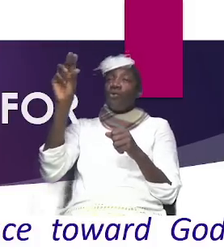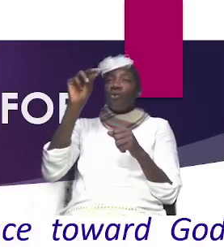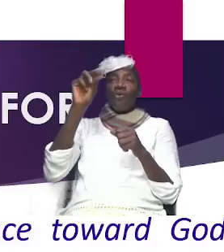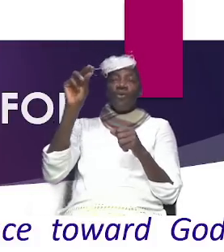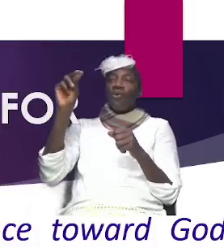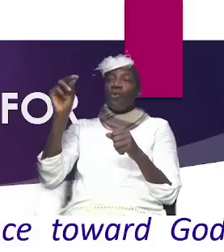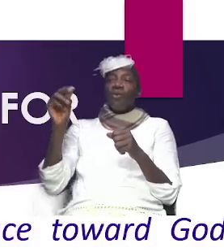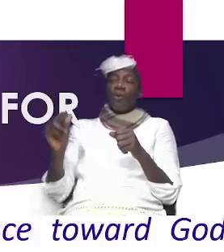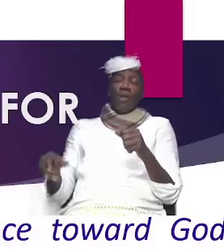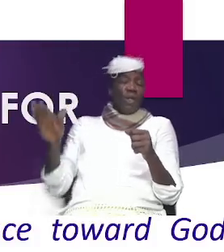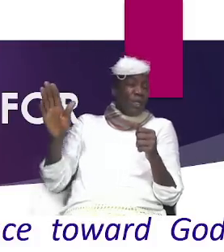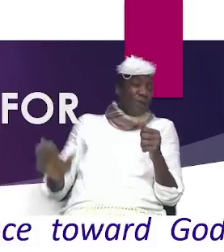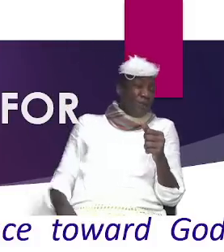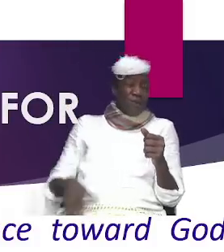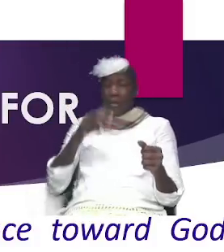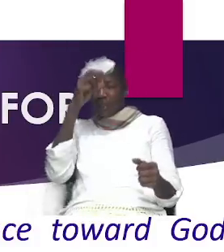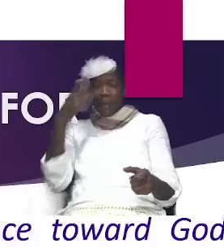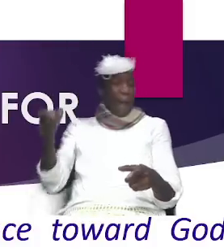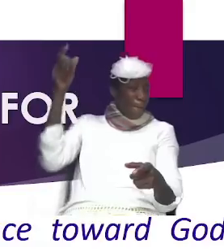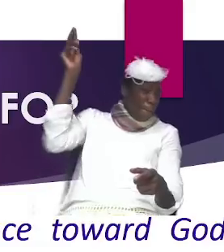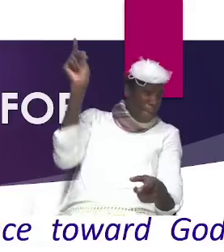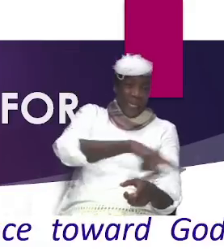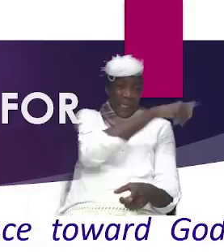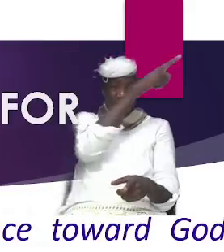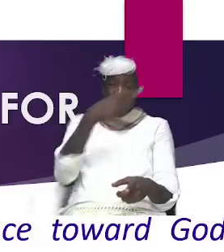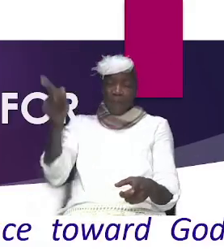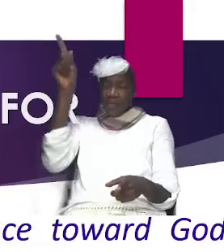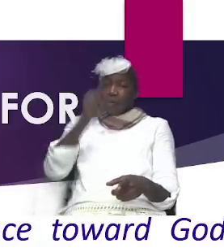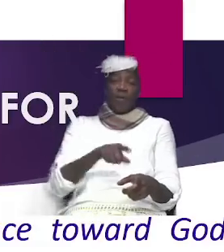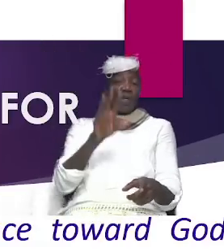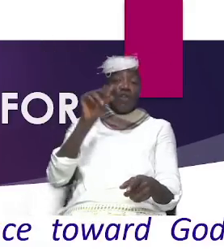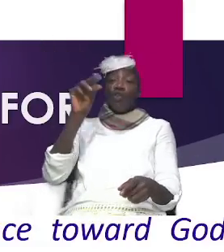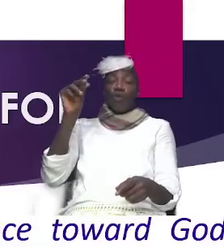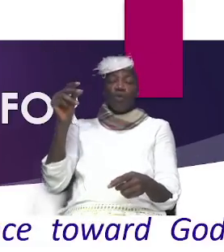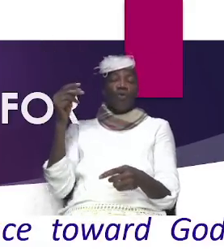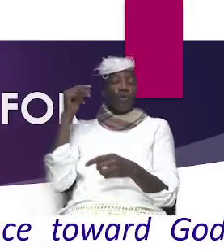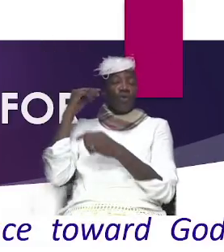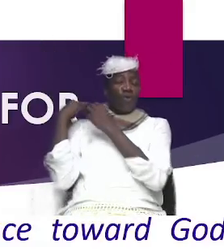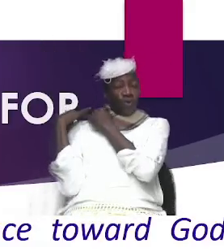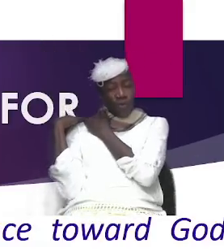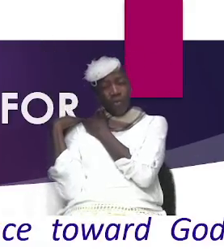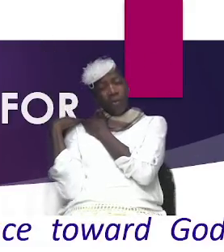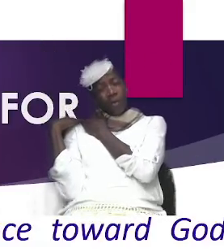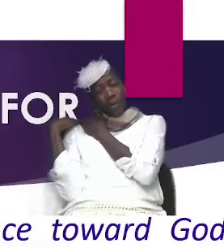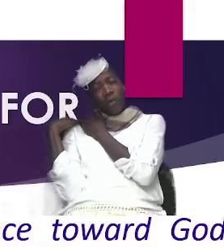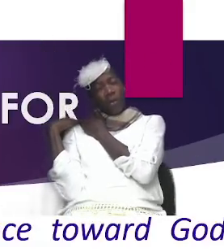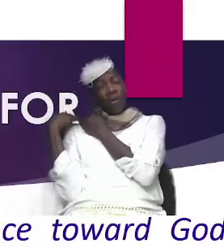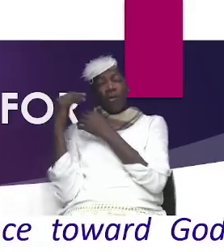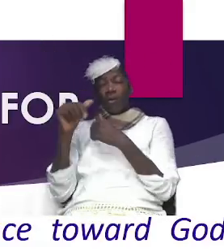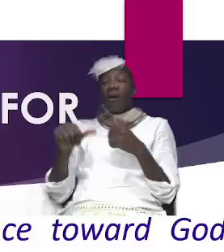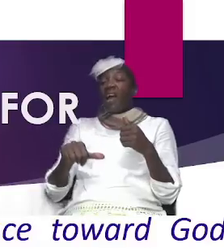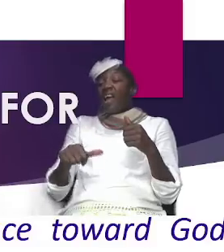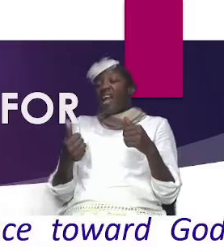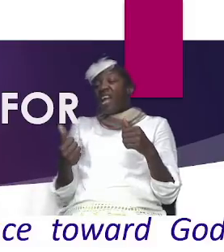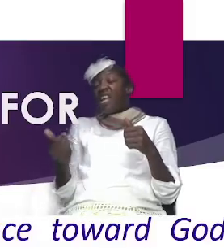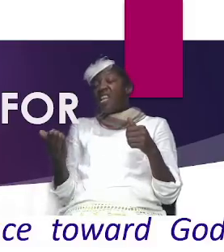beaten and had to walk with the cross on his back down to Golgotha. It's not physical. But